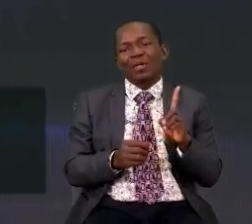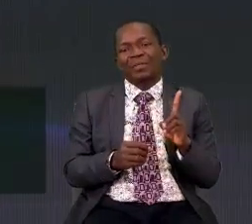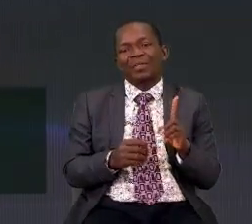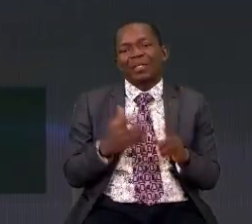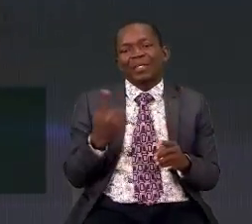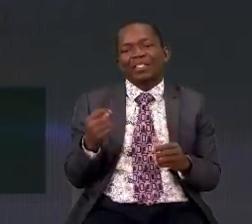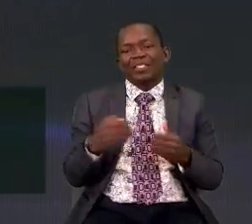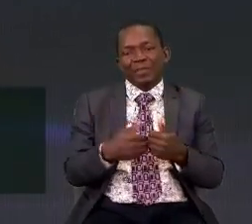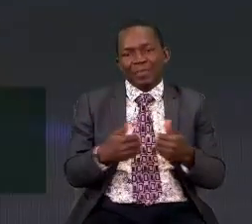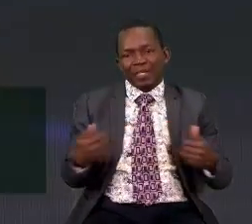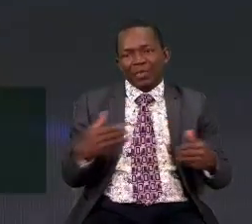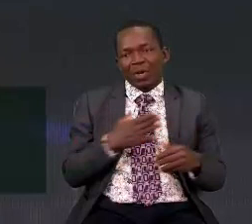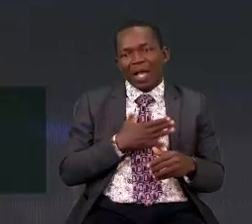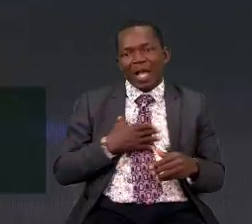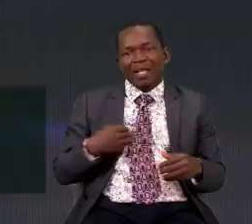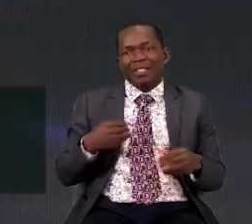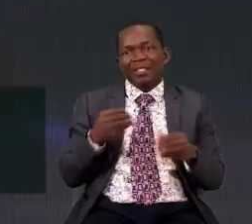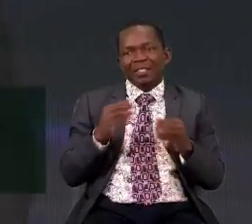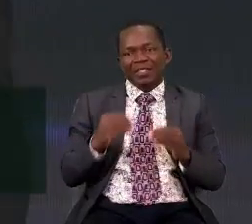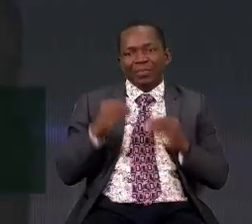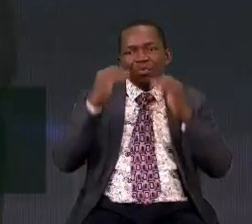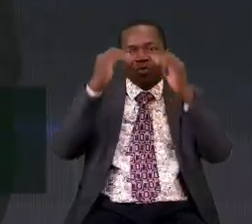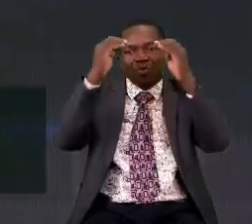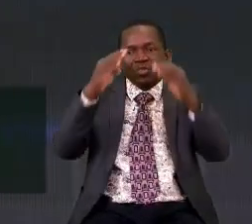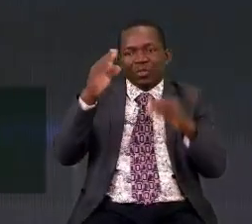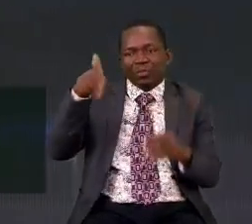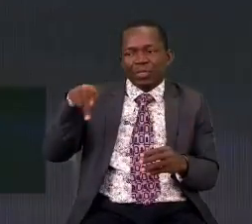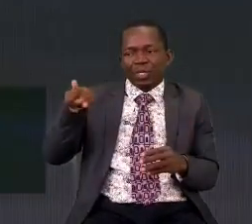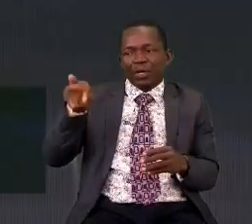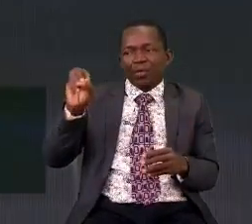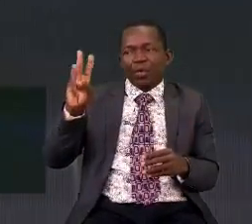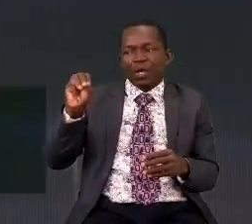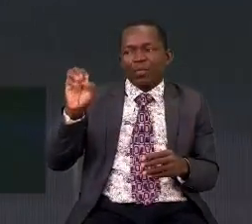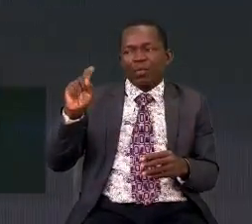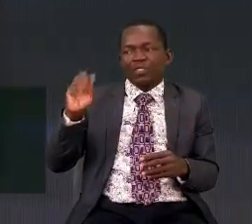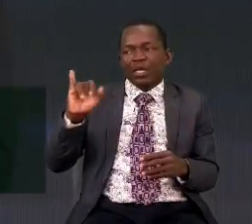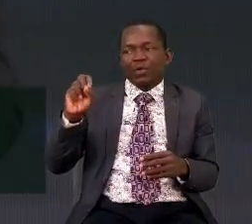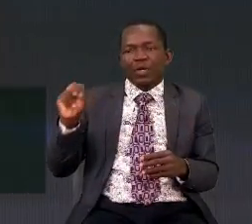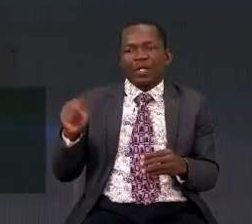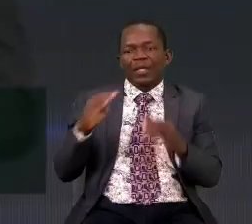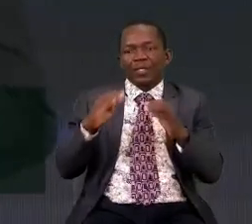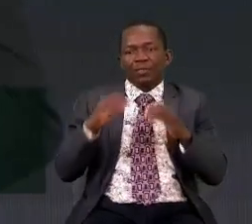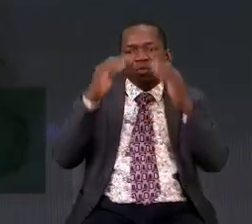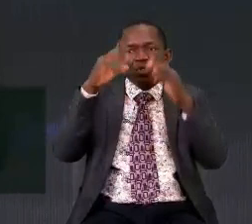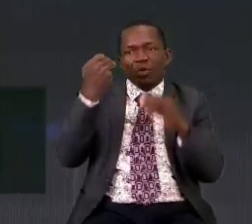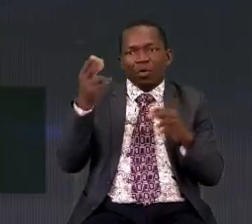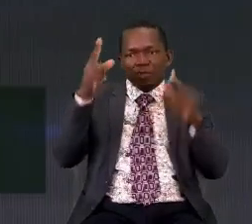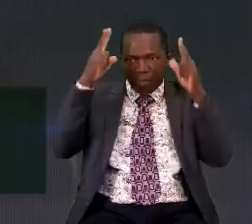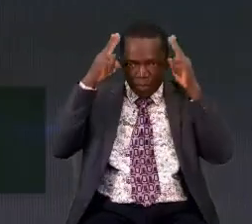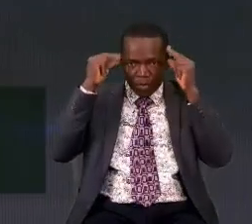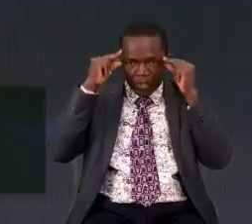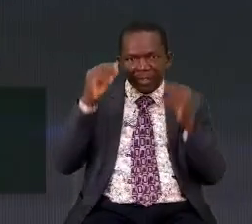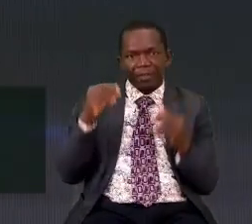there now after the death of Moses after the departure of Moses The